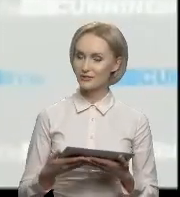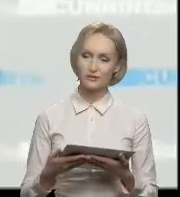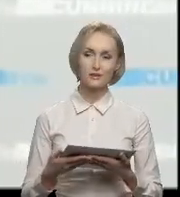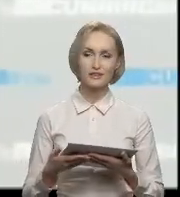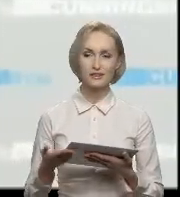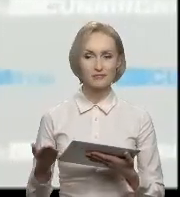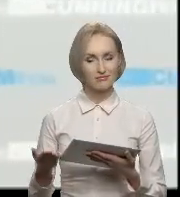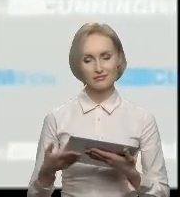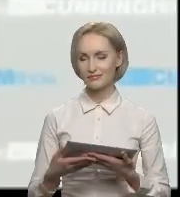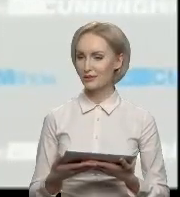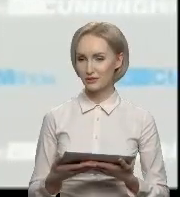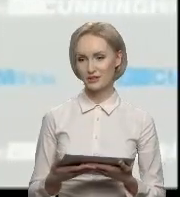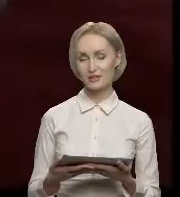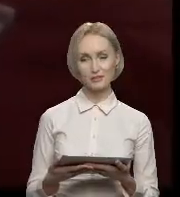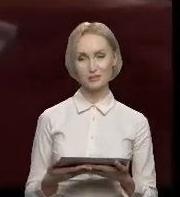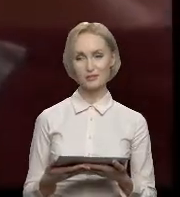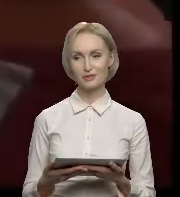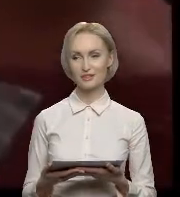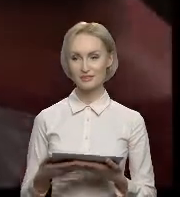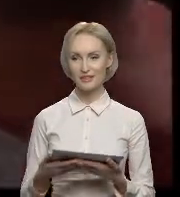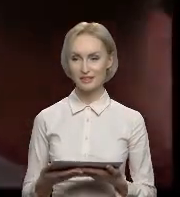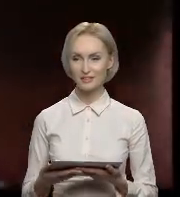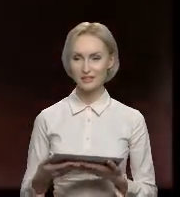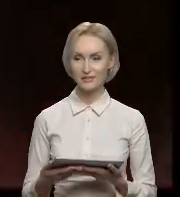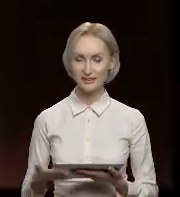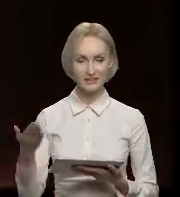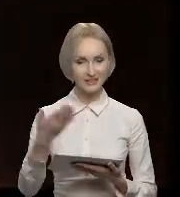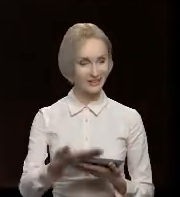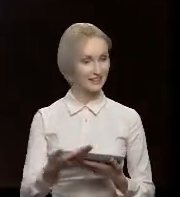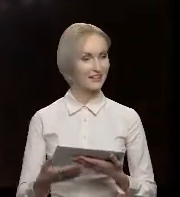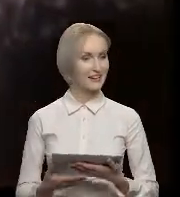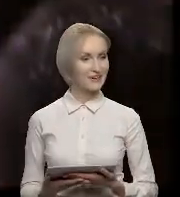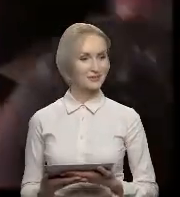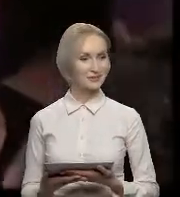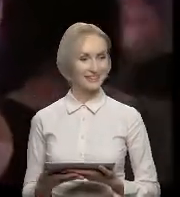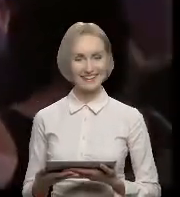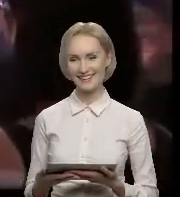Moment of truth. Law 4000.